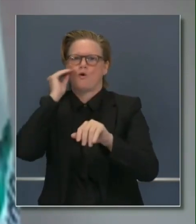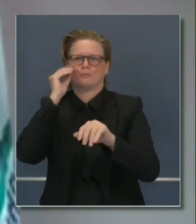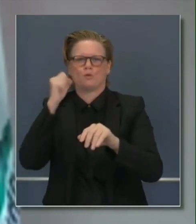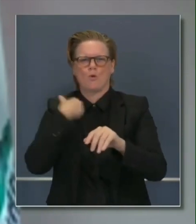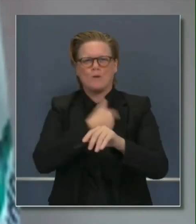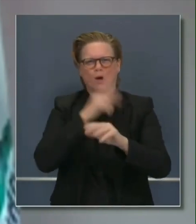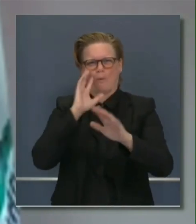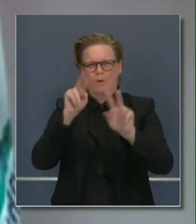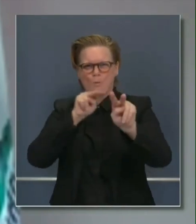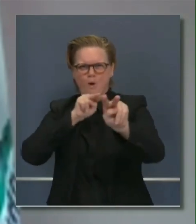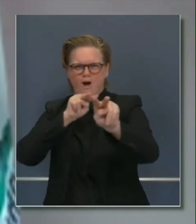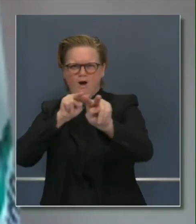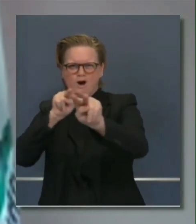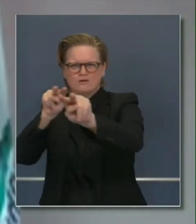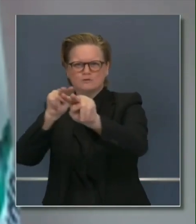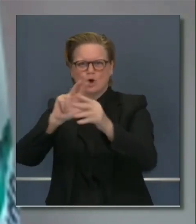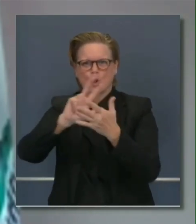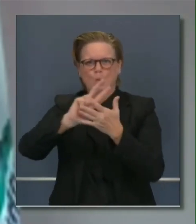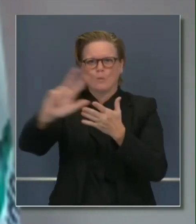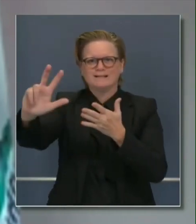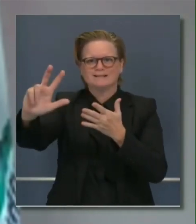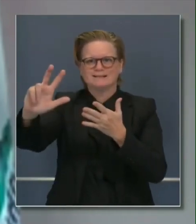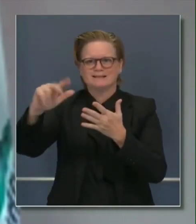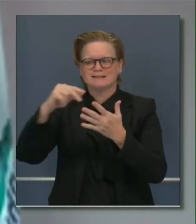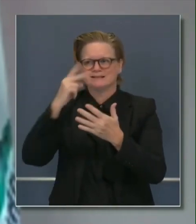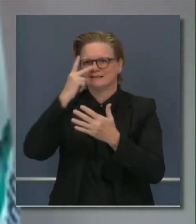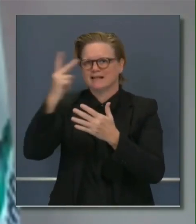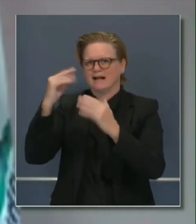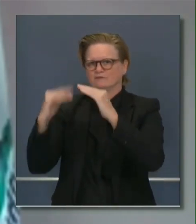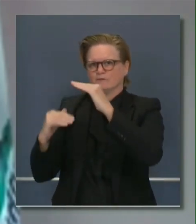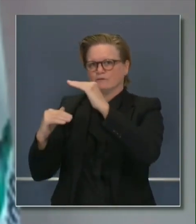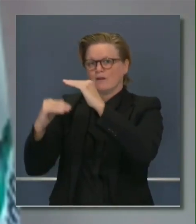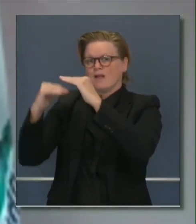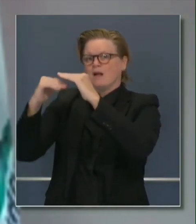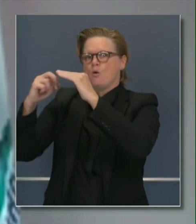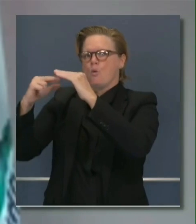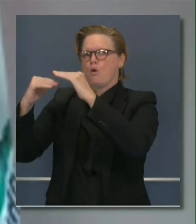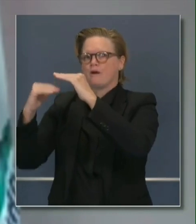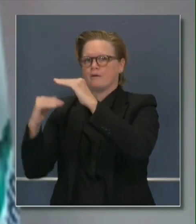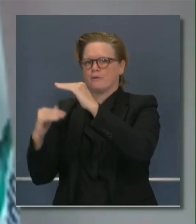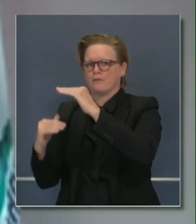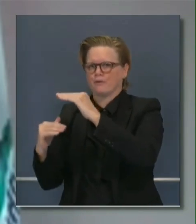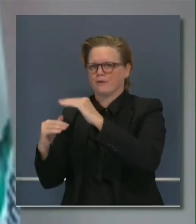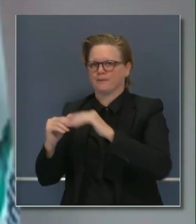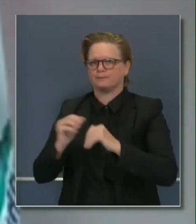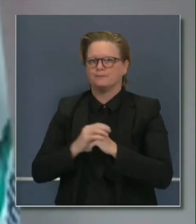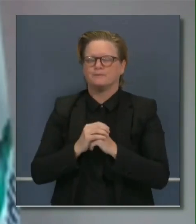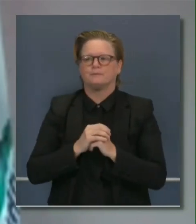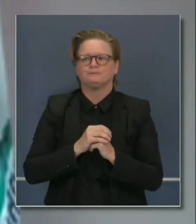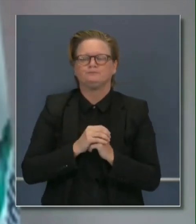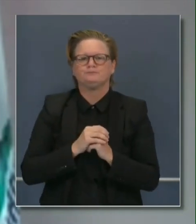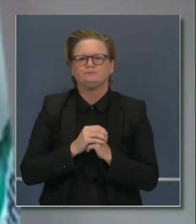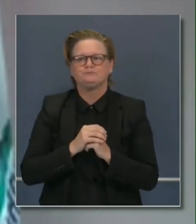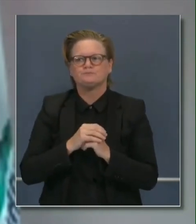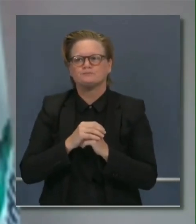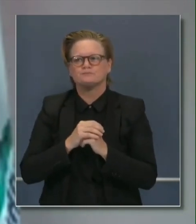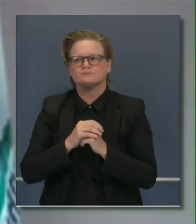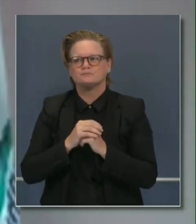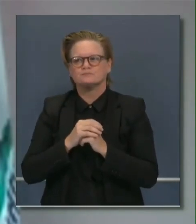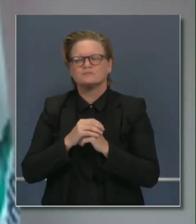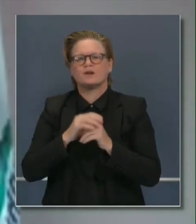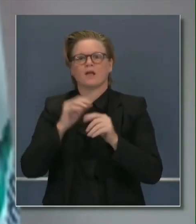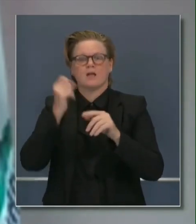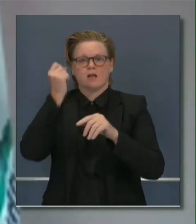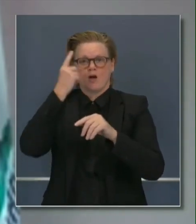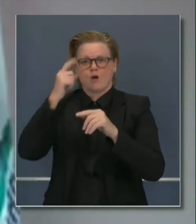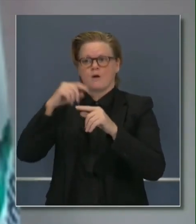weeks? Because we know that cases today will end up in the hospital 2 weeks